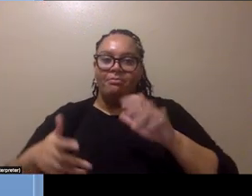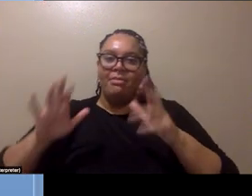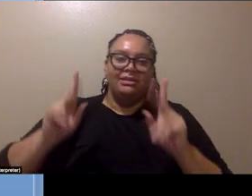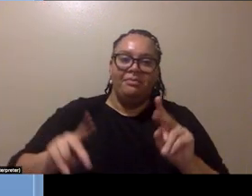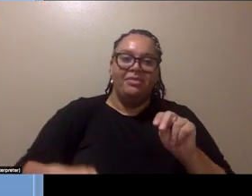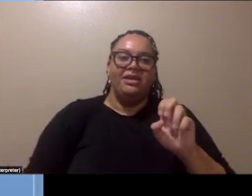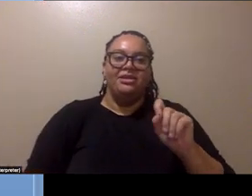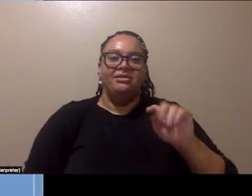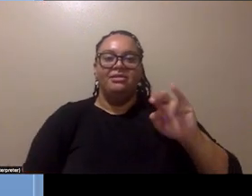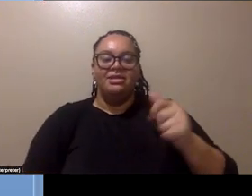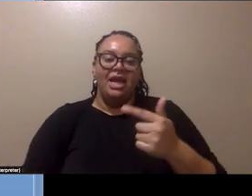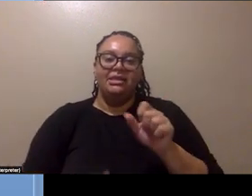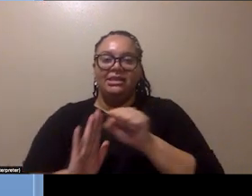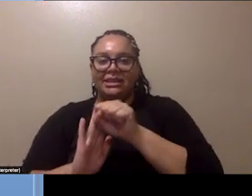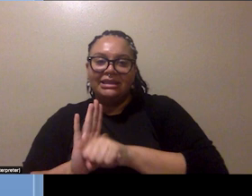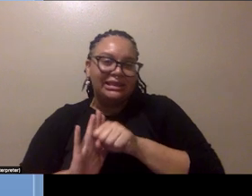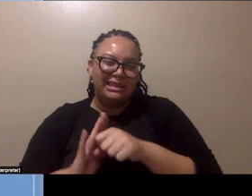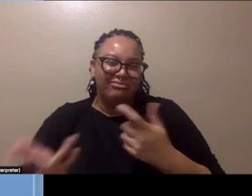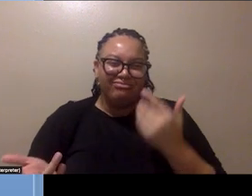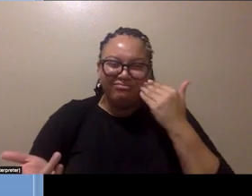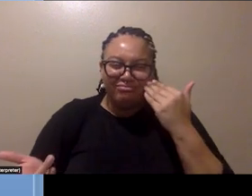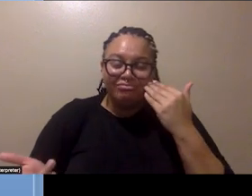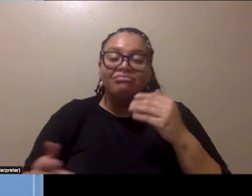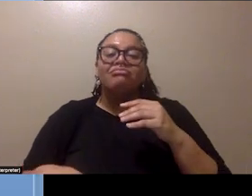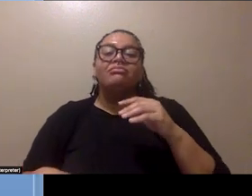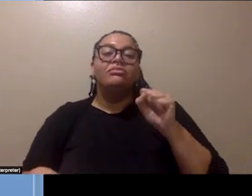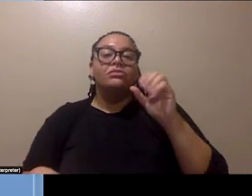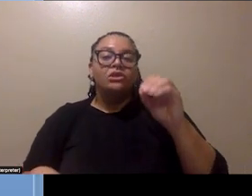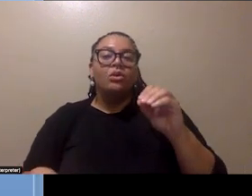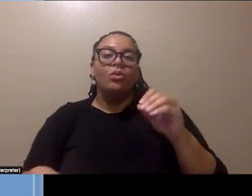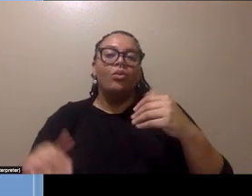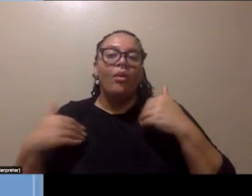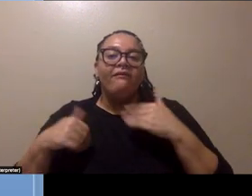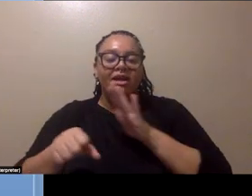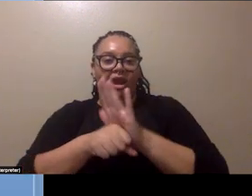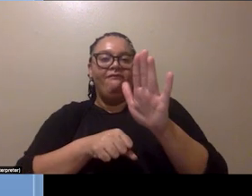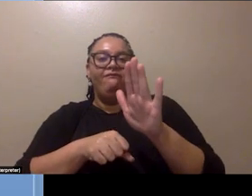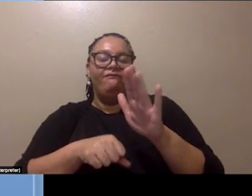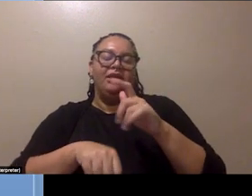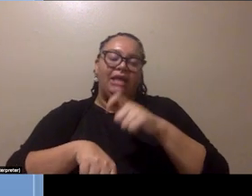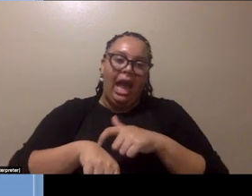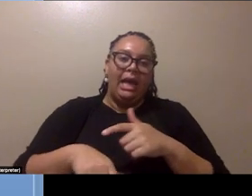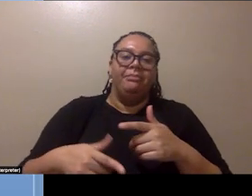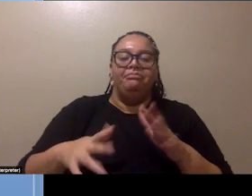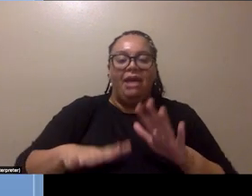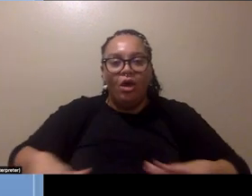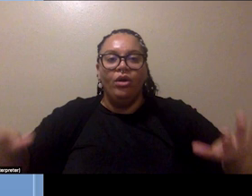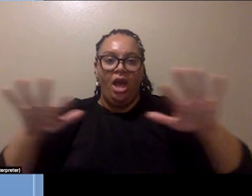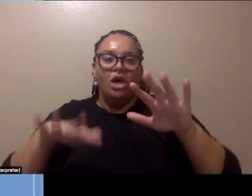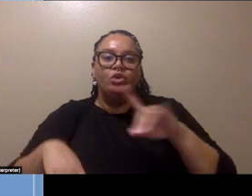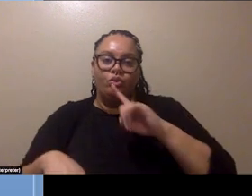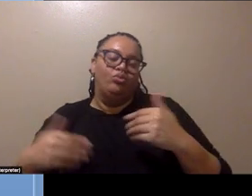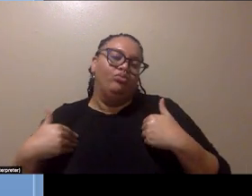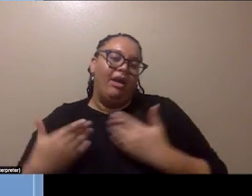the nesting season, since it's so crucial for them to get in that full nesting season that they need to get enough fledglings out. But the